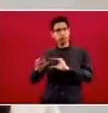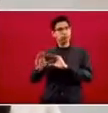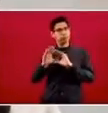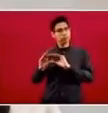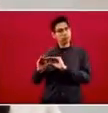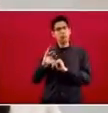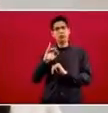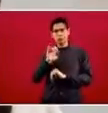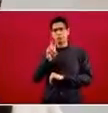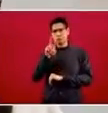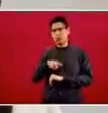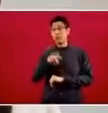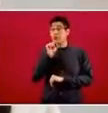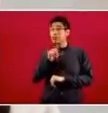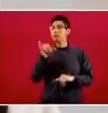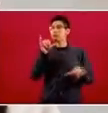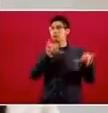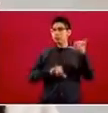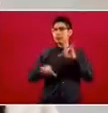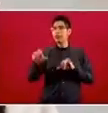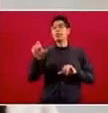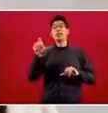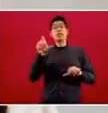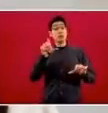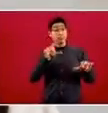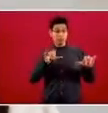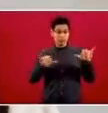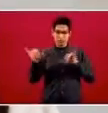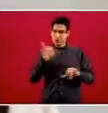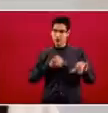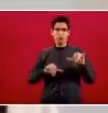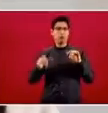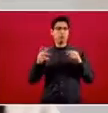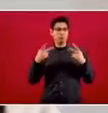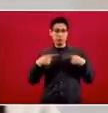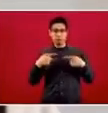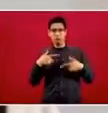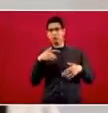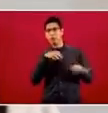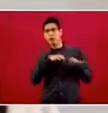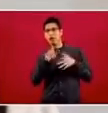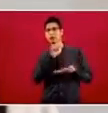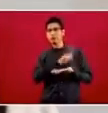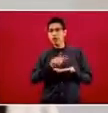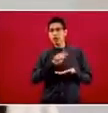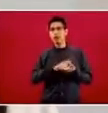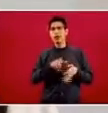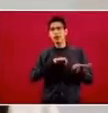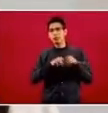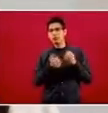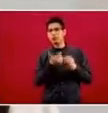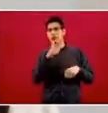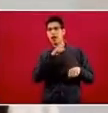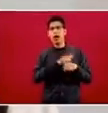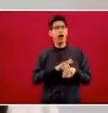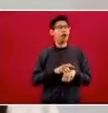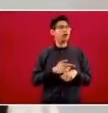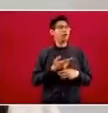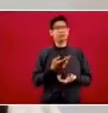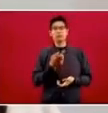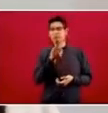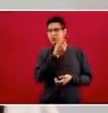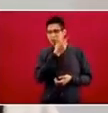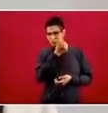tasks. Also, we established a plan of training and qualification that involves